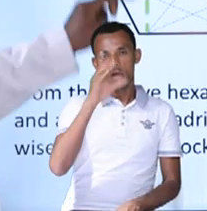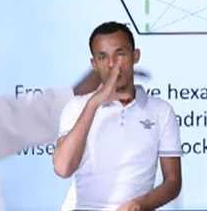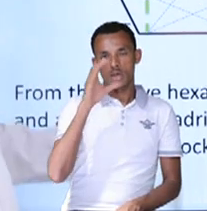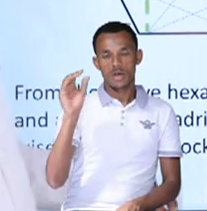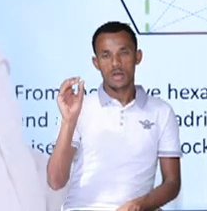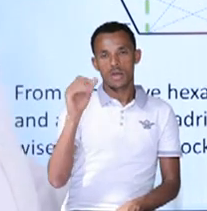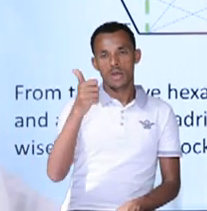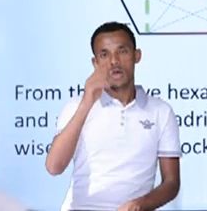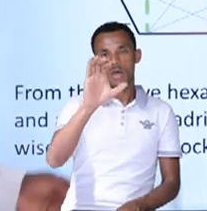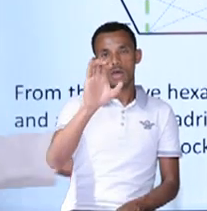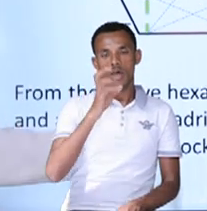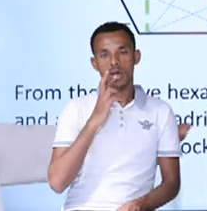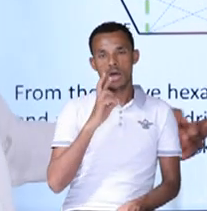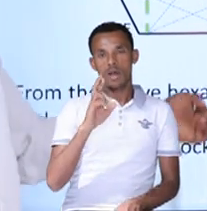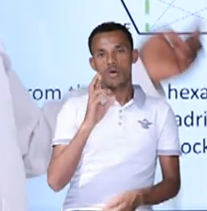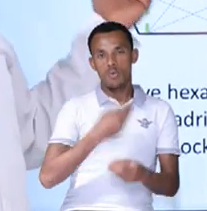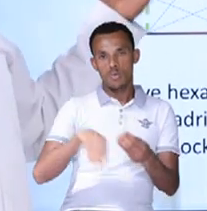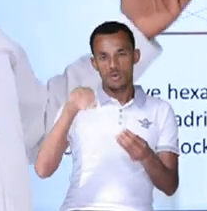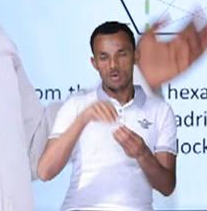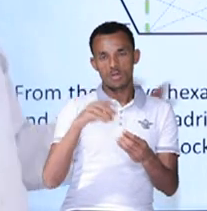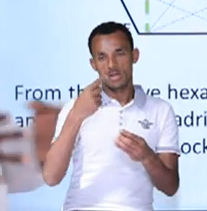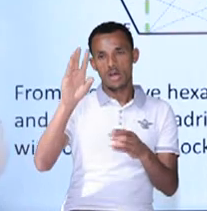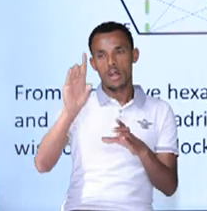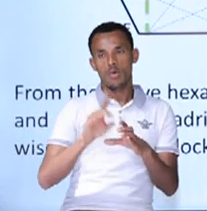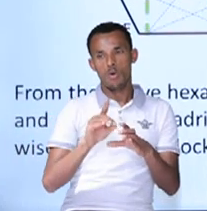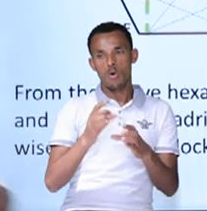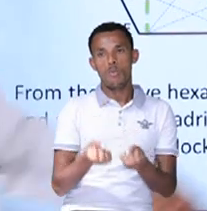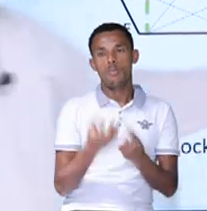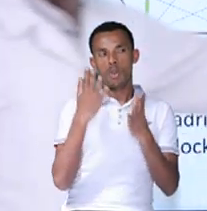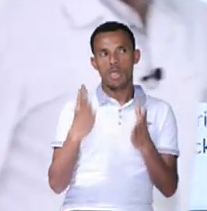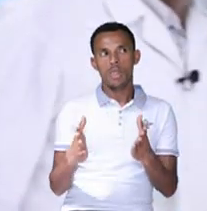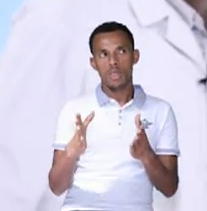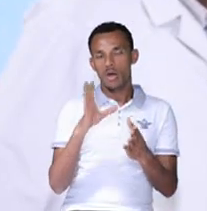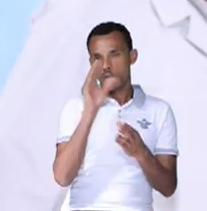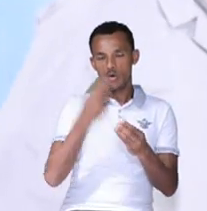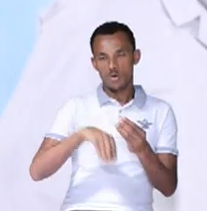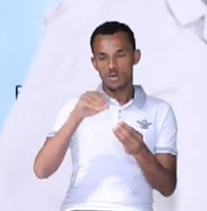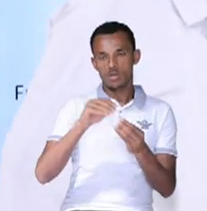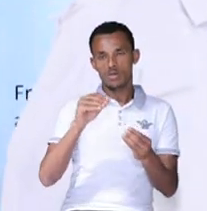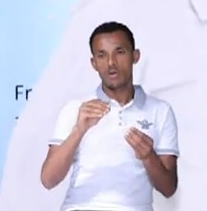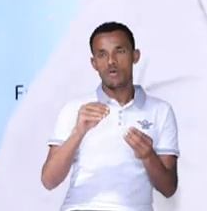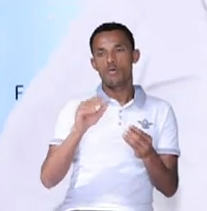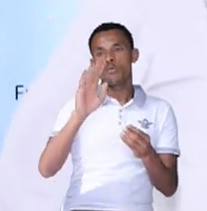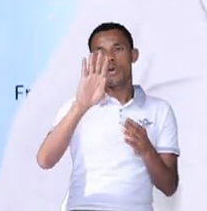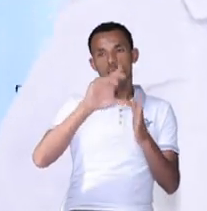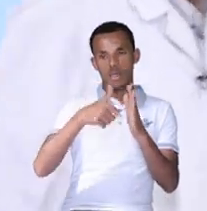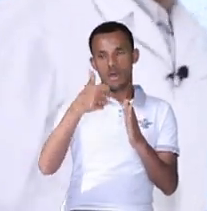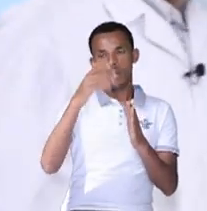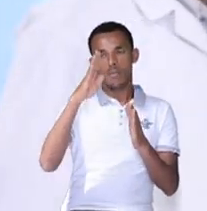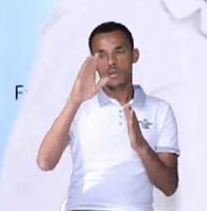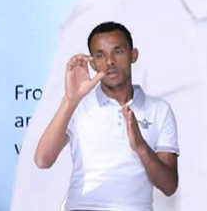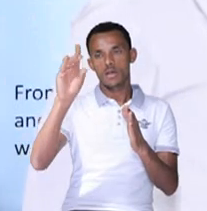and AE are also the diagonal of a polygon. And also from the quadrilateral